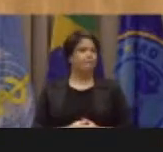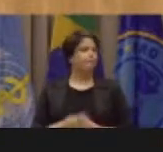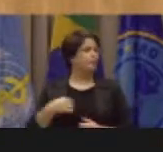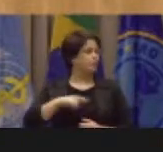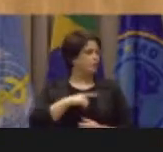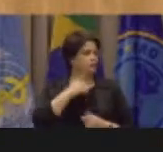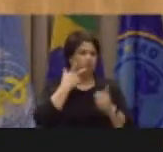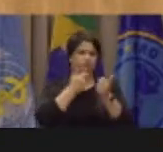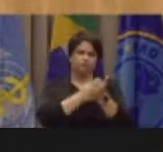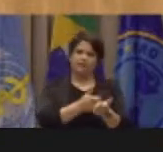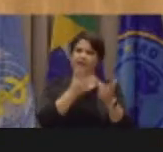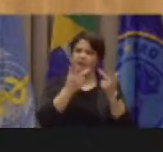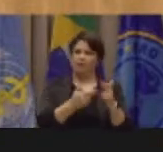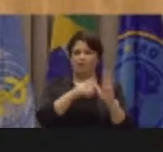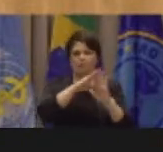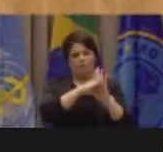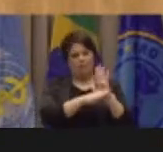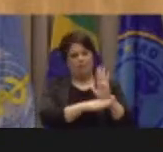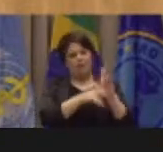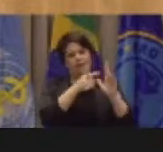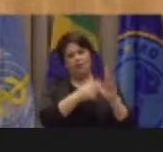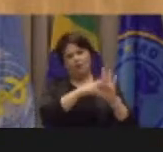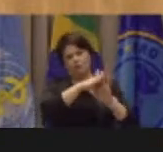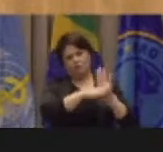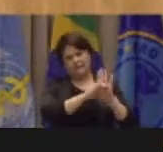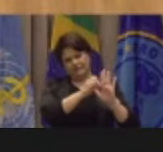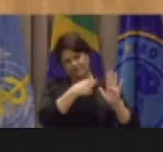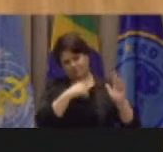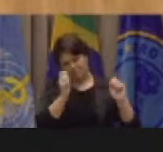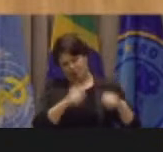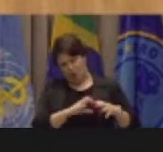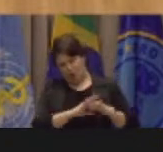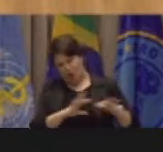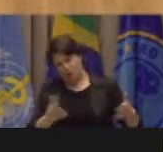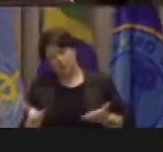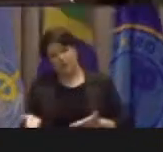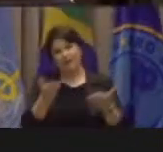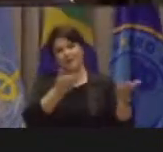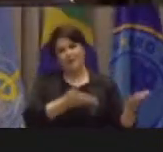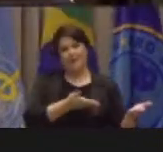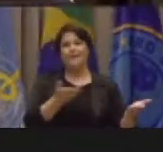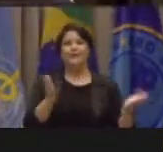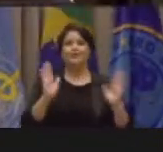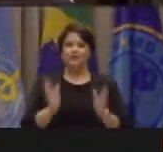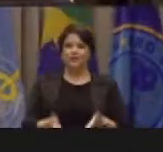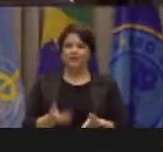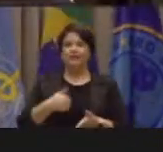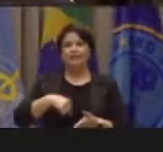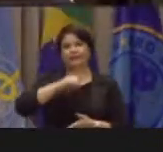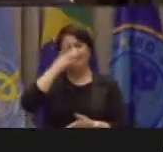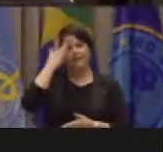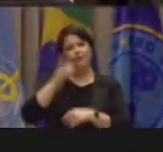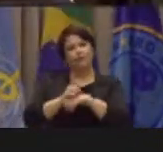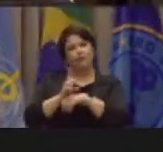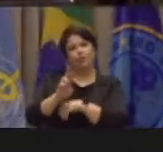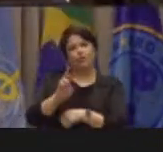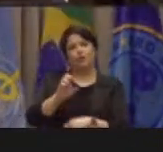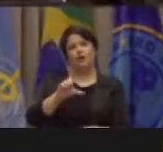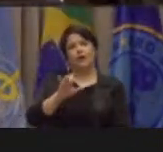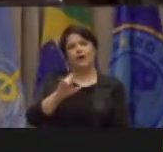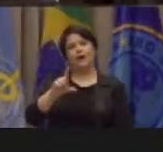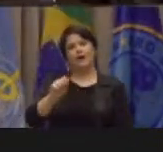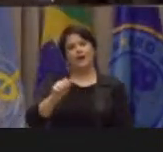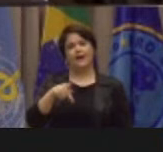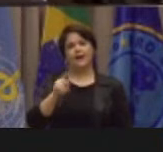talk and each experience from each hospital. If you allow me, I'll give right away. I'll give the word to